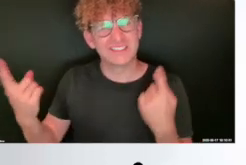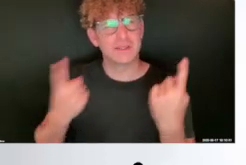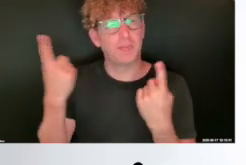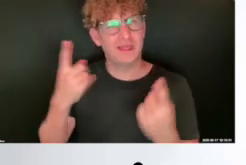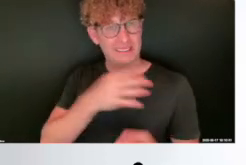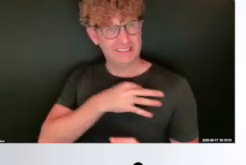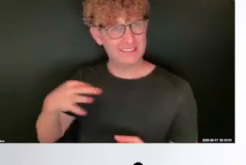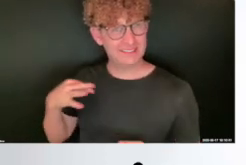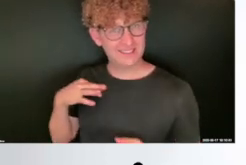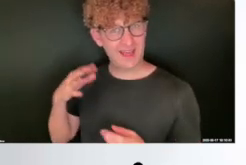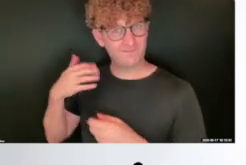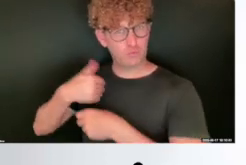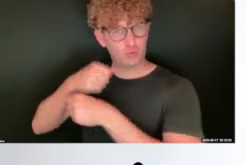those?